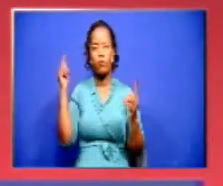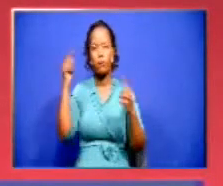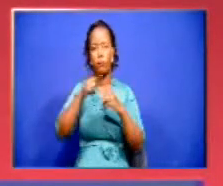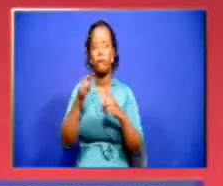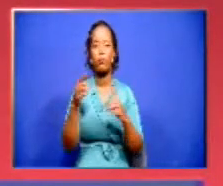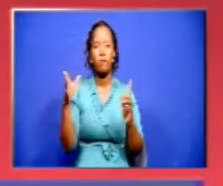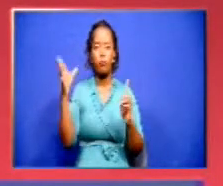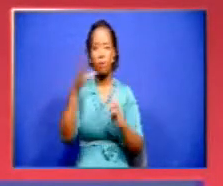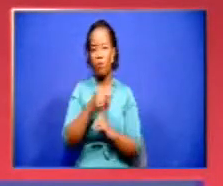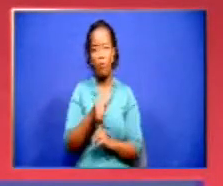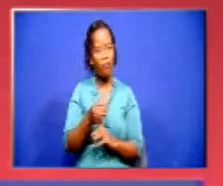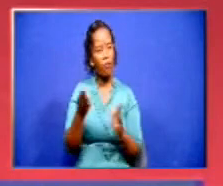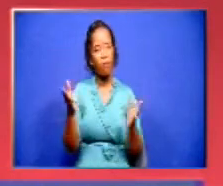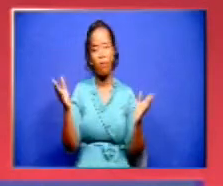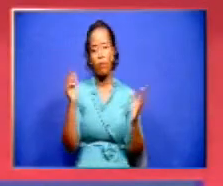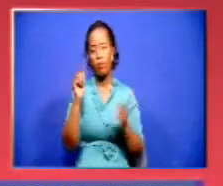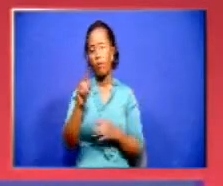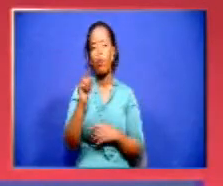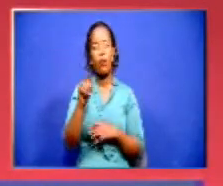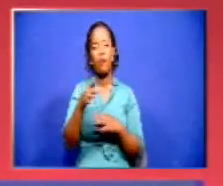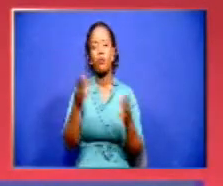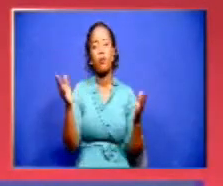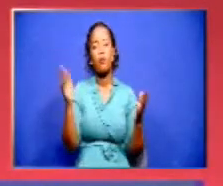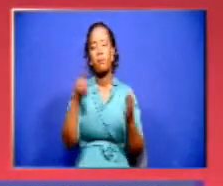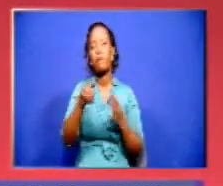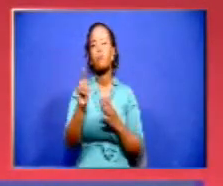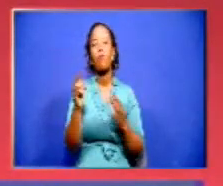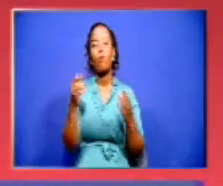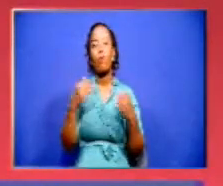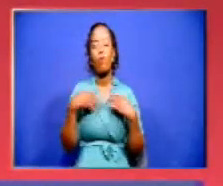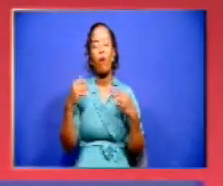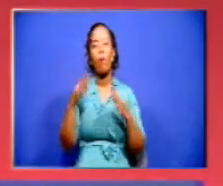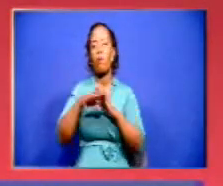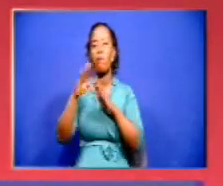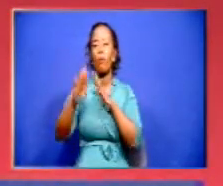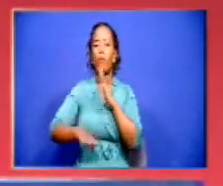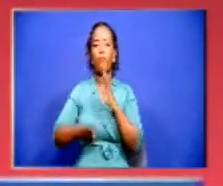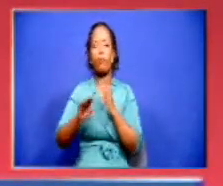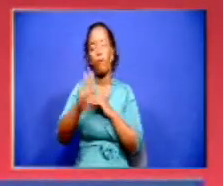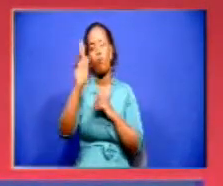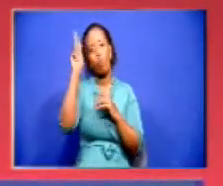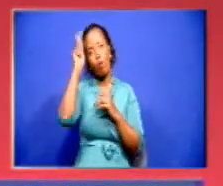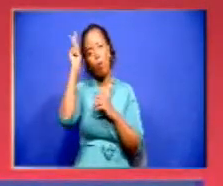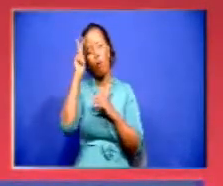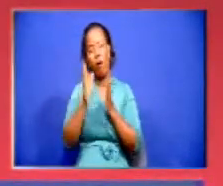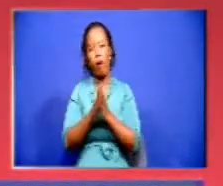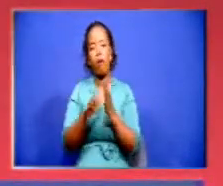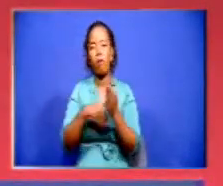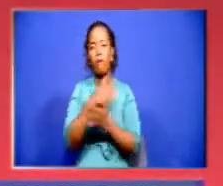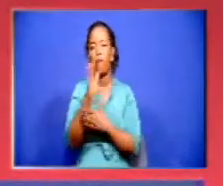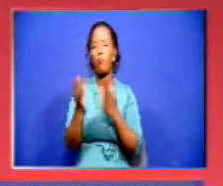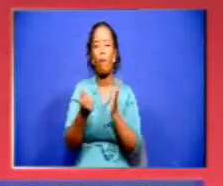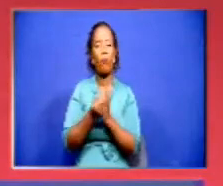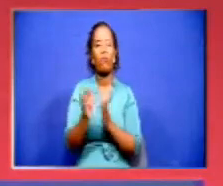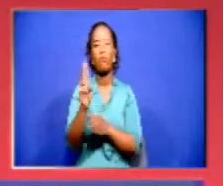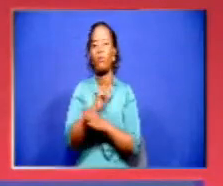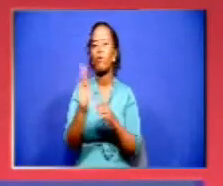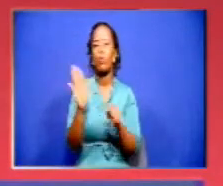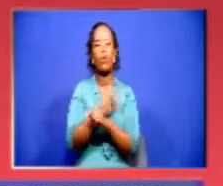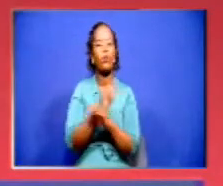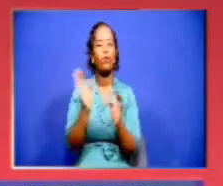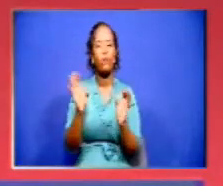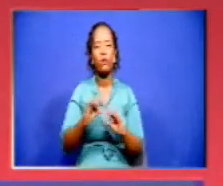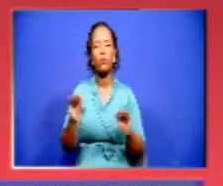results, that way your brain, your intellectuality, you are all becomes not very useful to